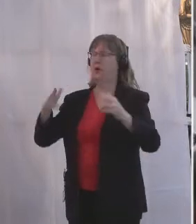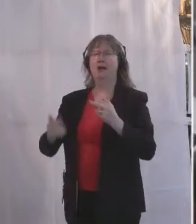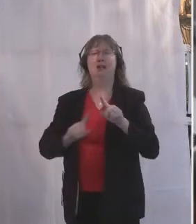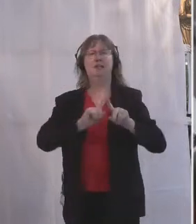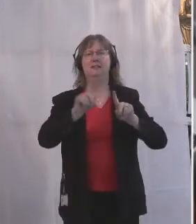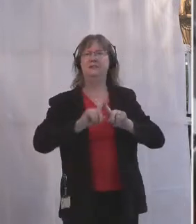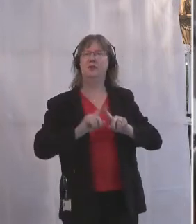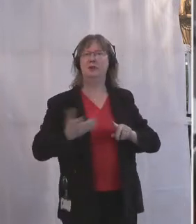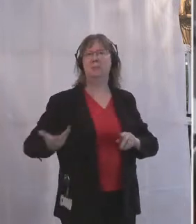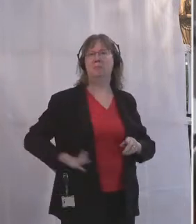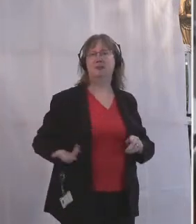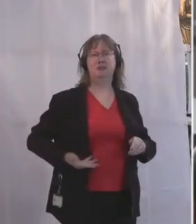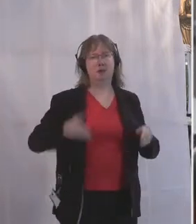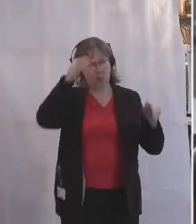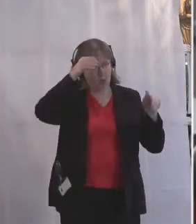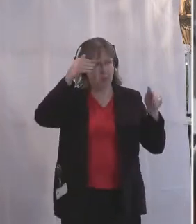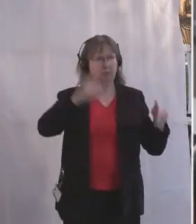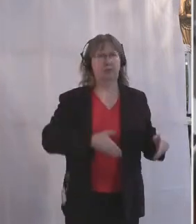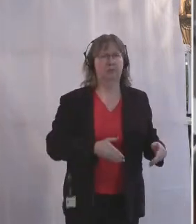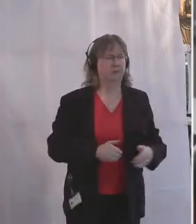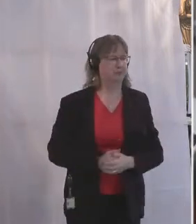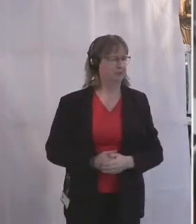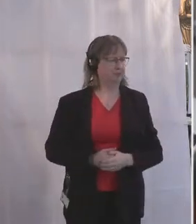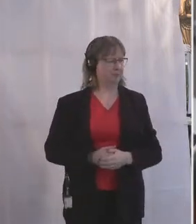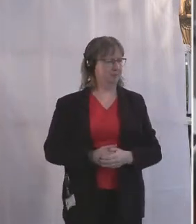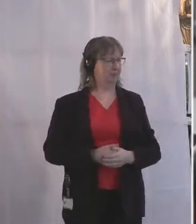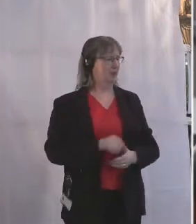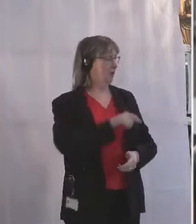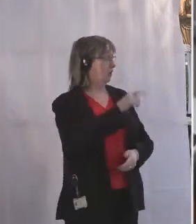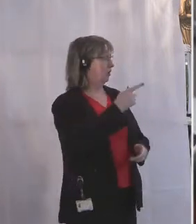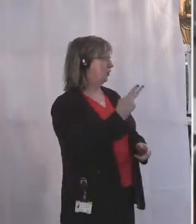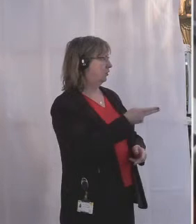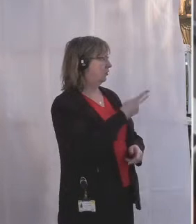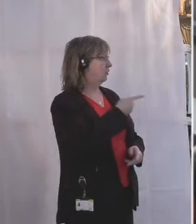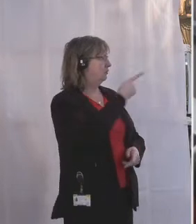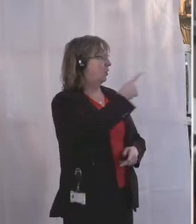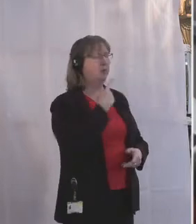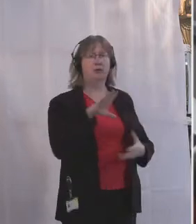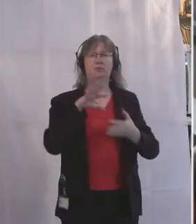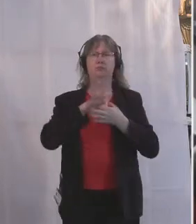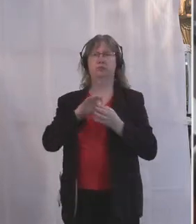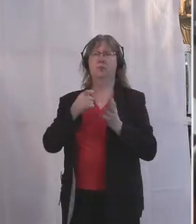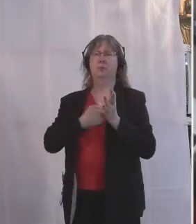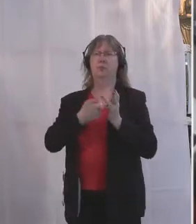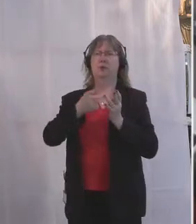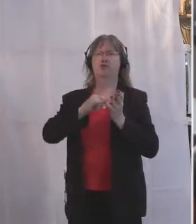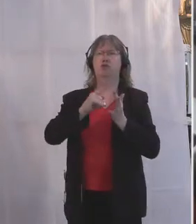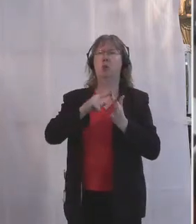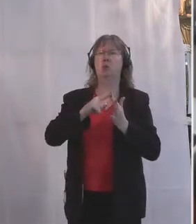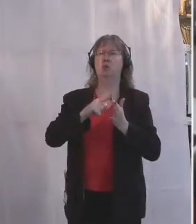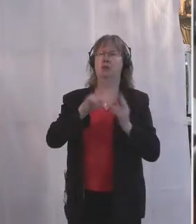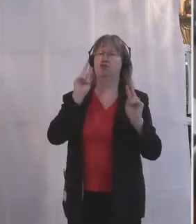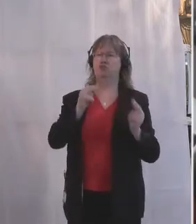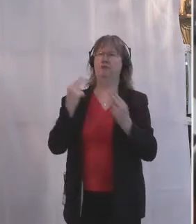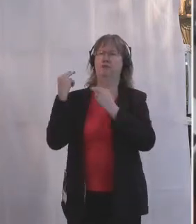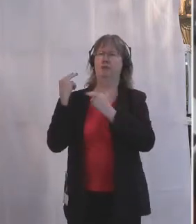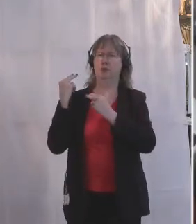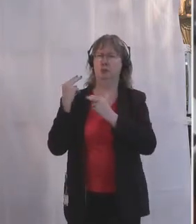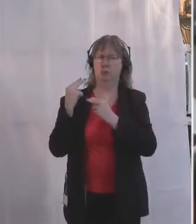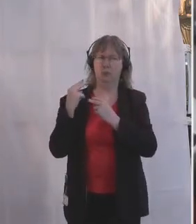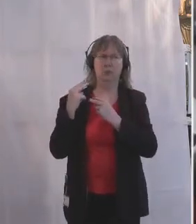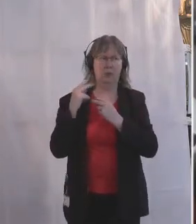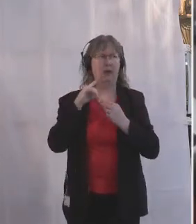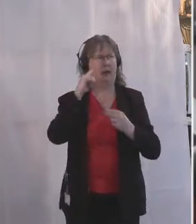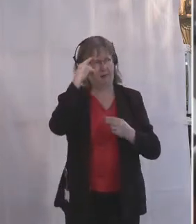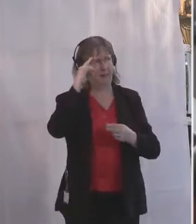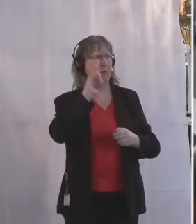some big efforts. So the Rose Review, which I know both of you are kind of closely involved with, we'll hear a bit more about that, I think, from this